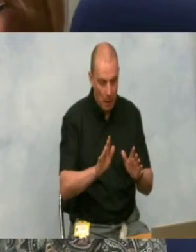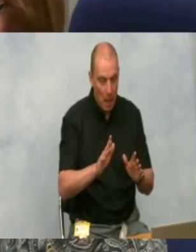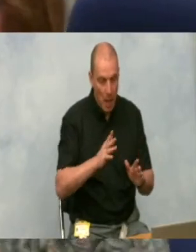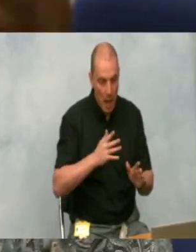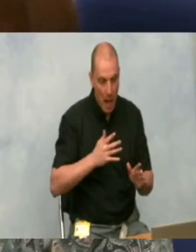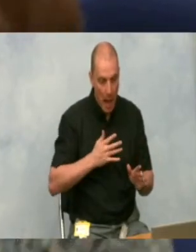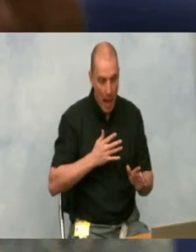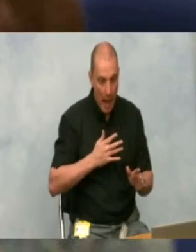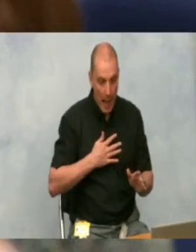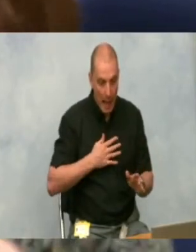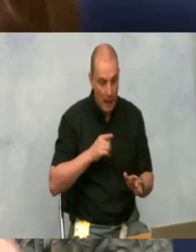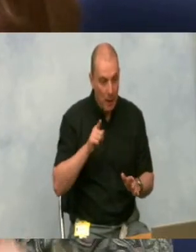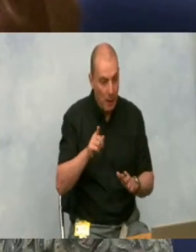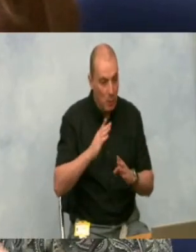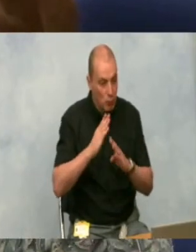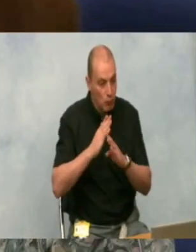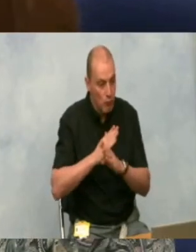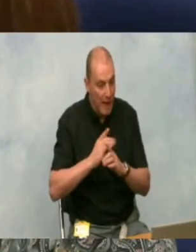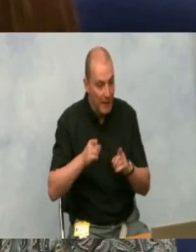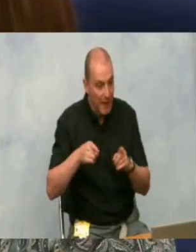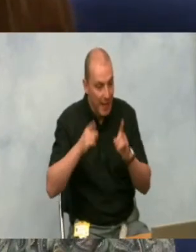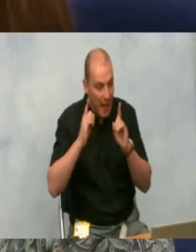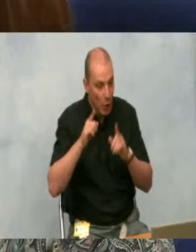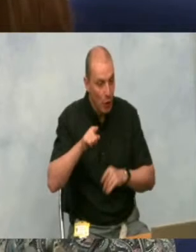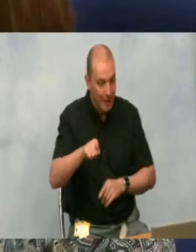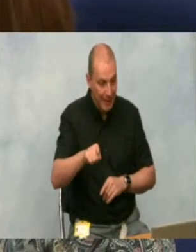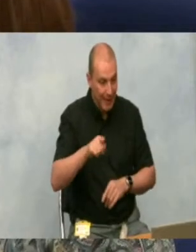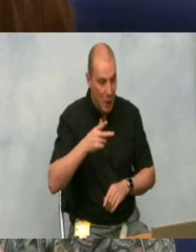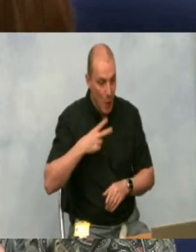the private landlords as well who are trying to get out of the sector.